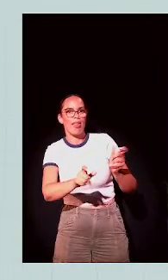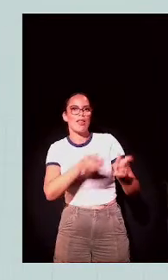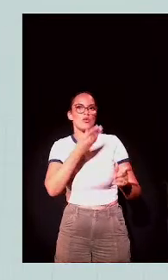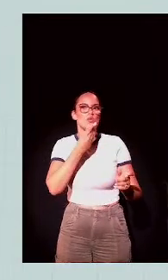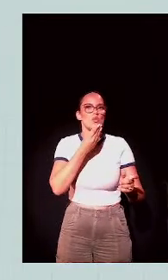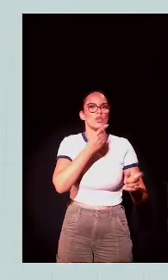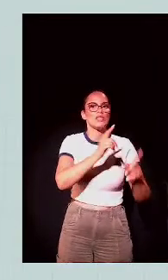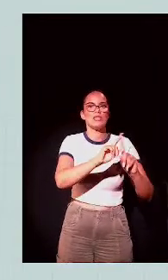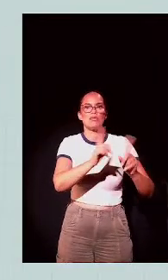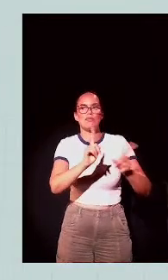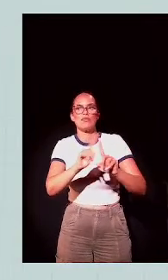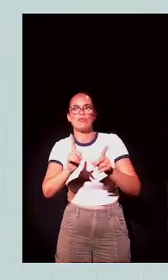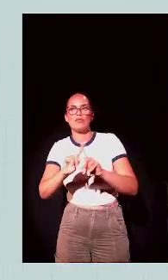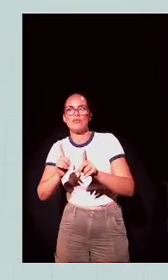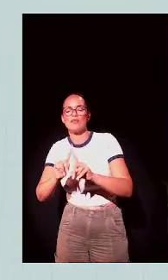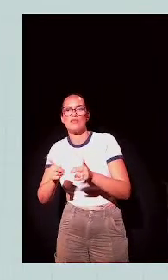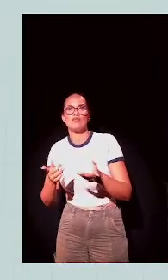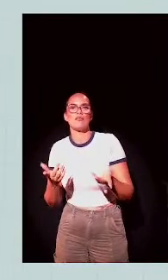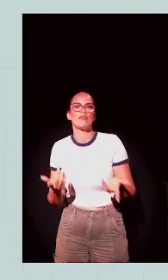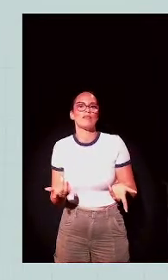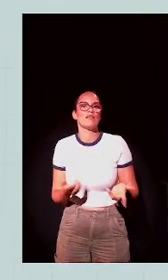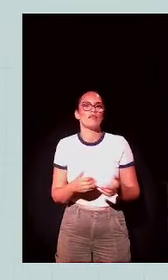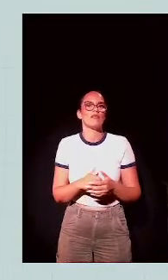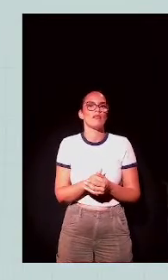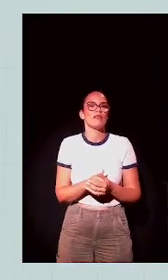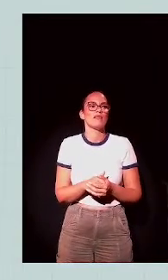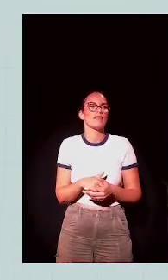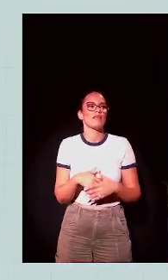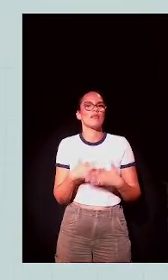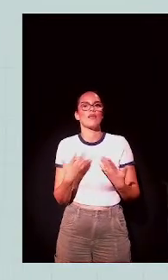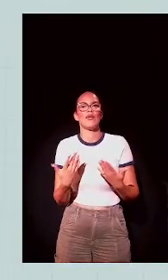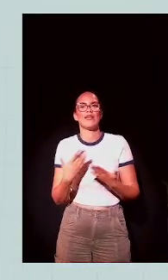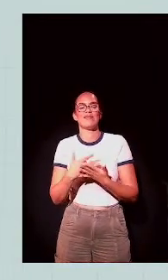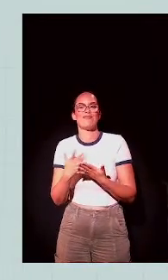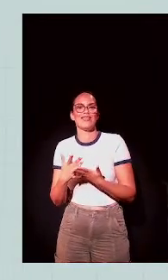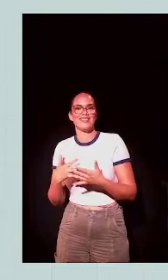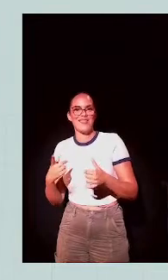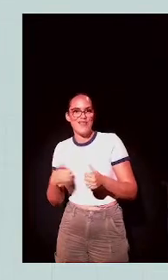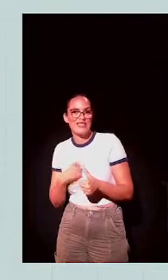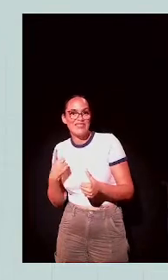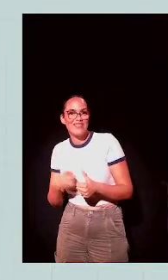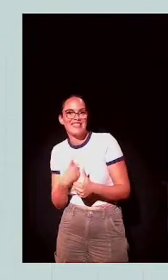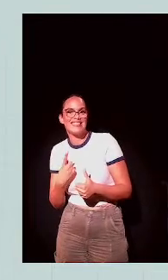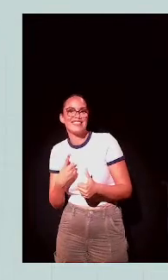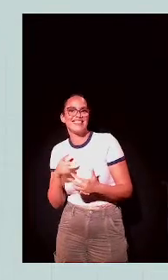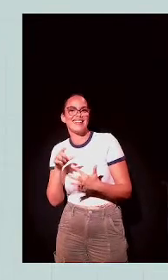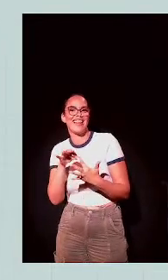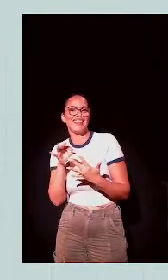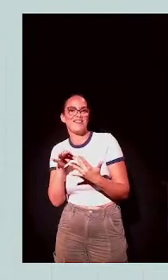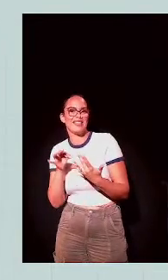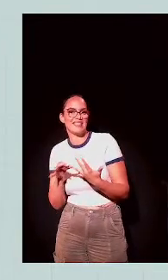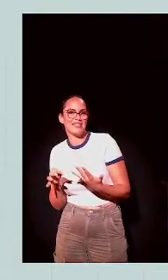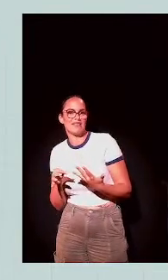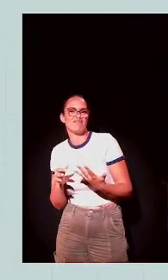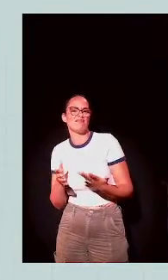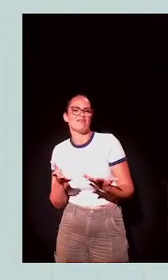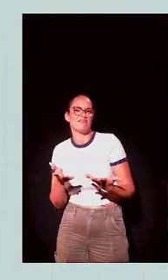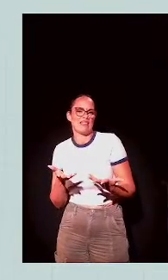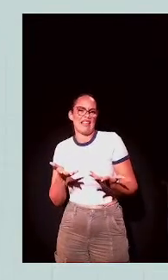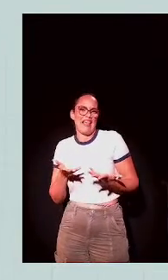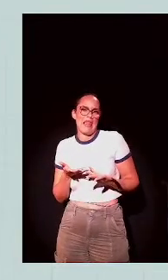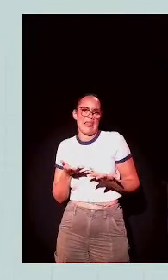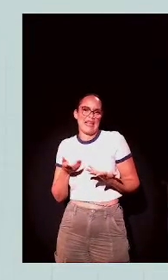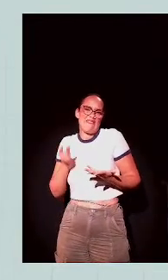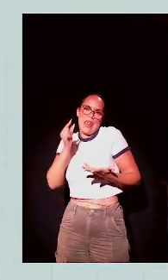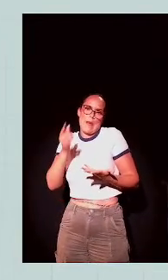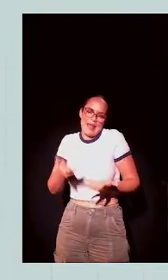surface, or between partially automated elements or random elements, whilst giving some control to